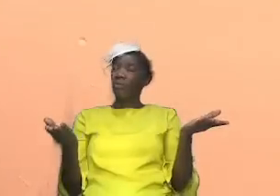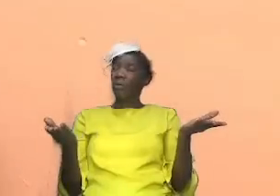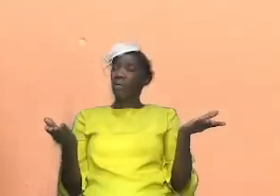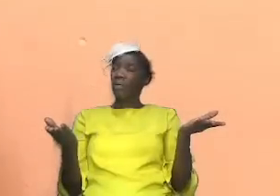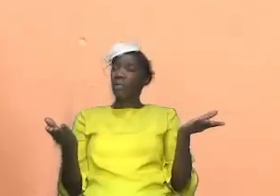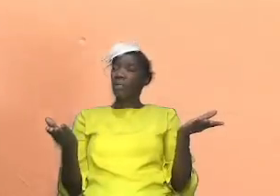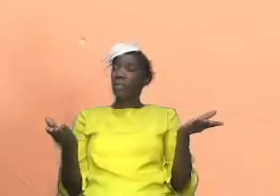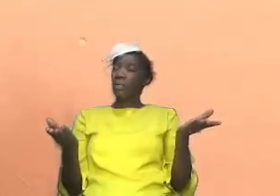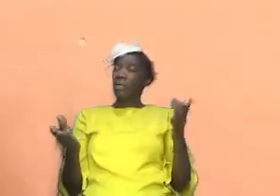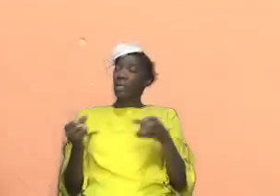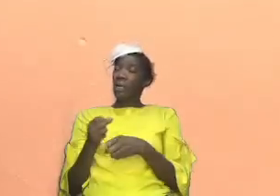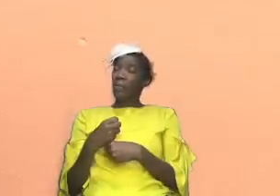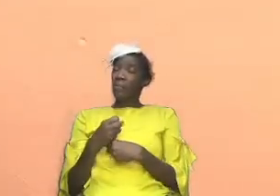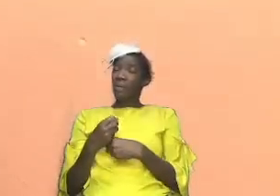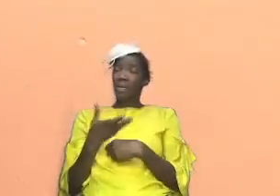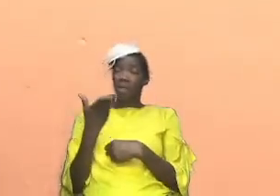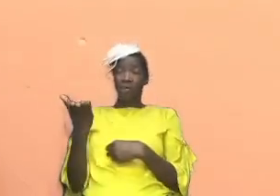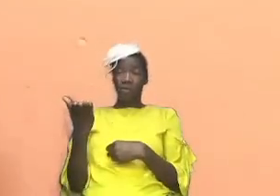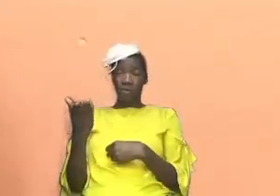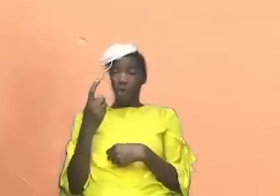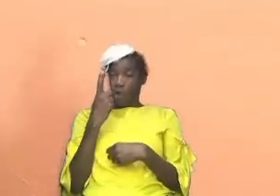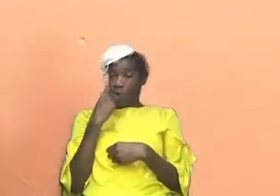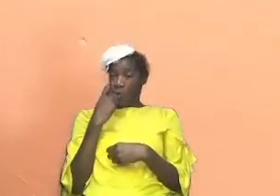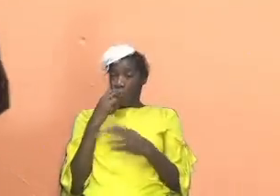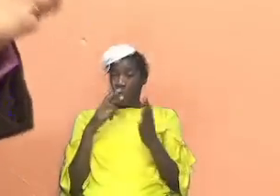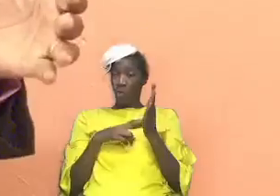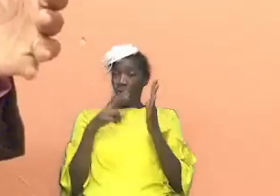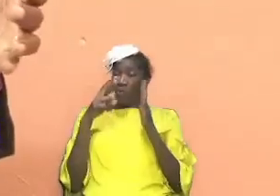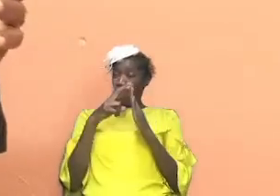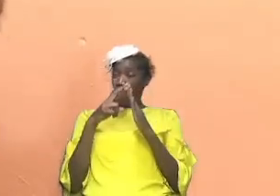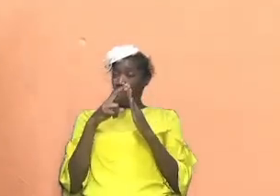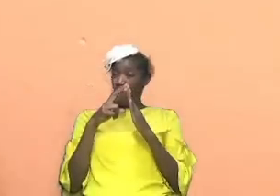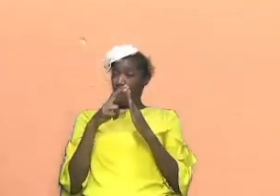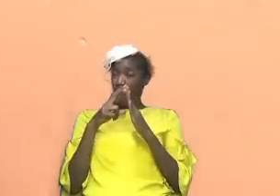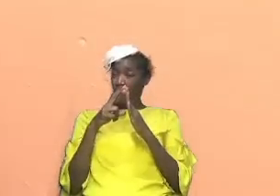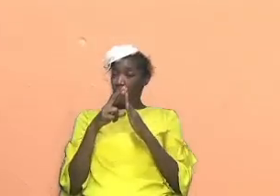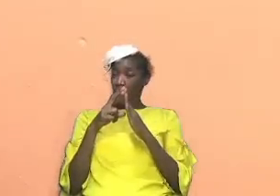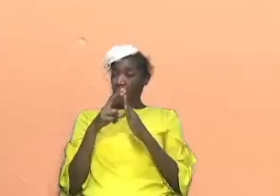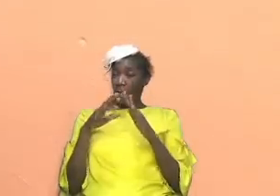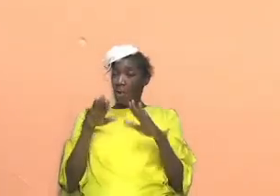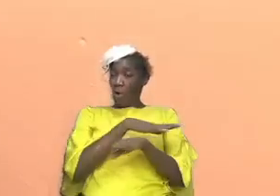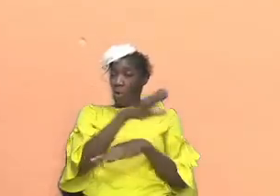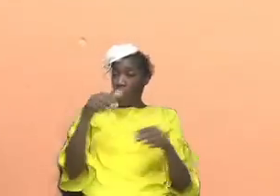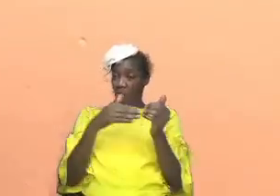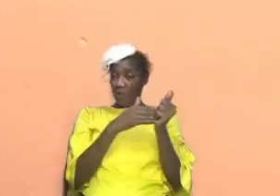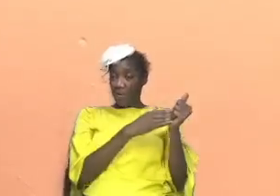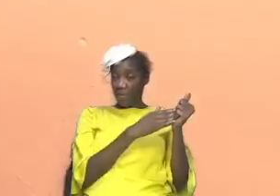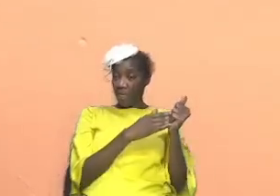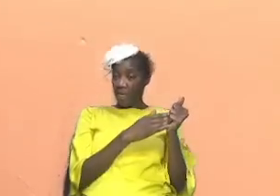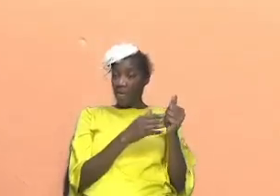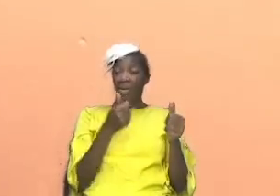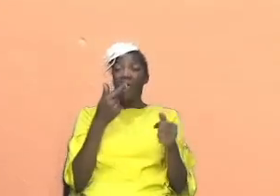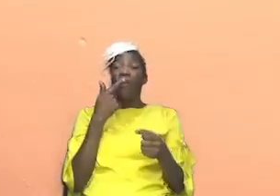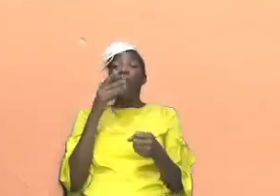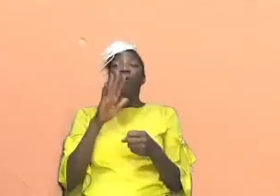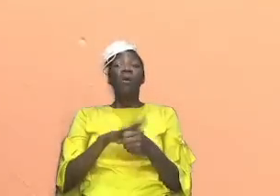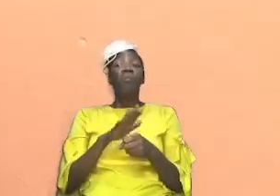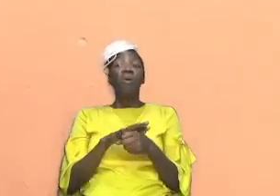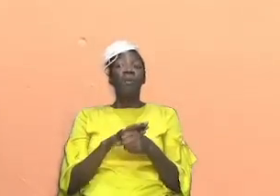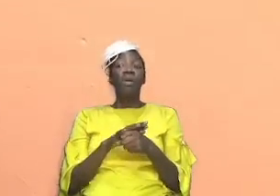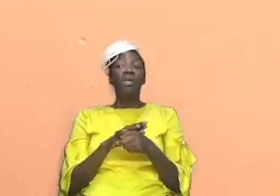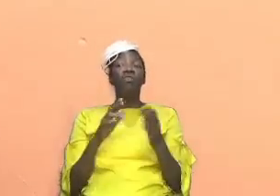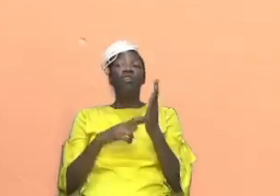who becomes ruler and who becomes leader over what? We were promised that we shall reign as kings